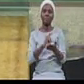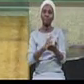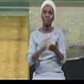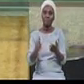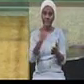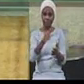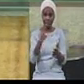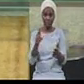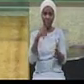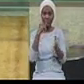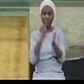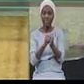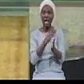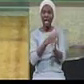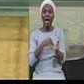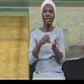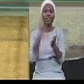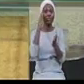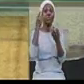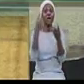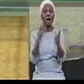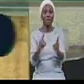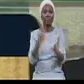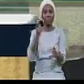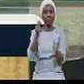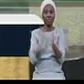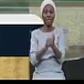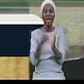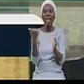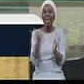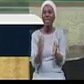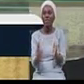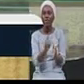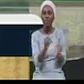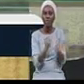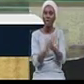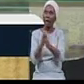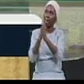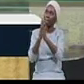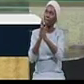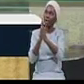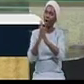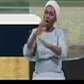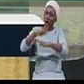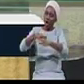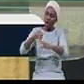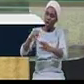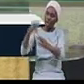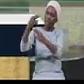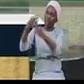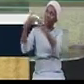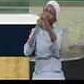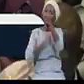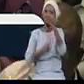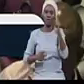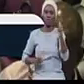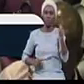pass that whosoever shall call on the name of the